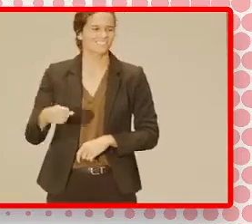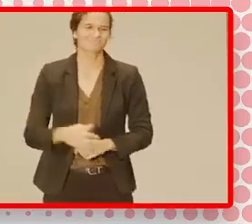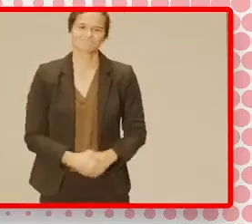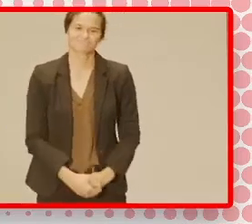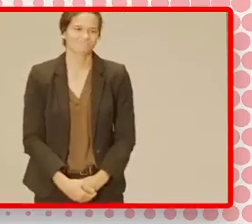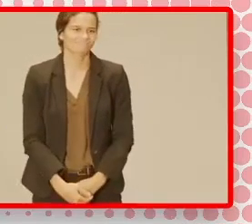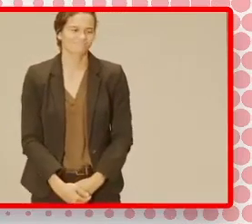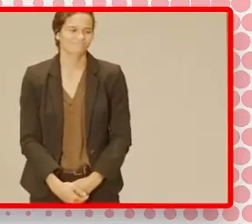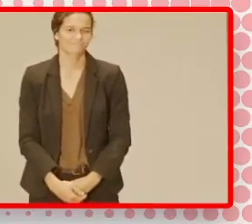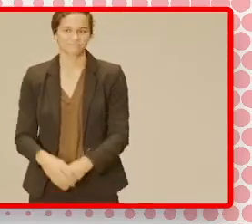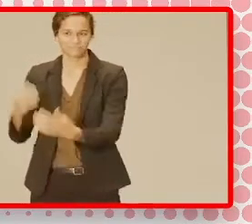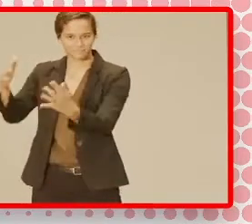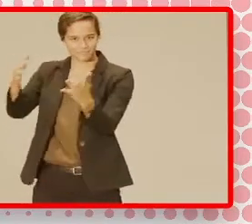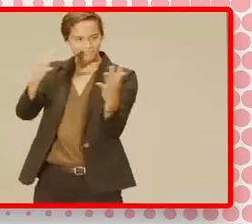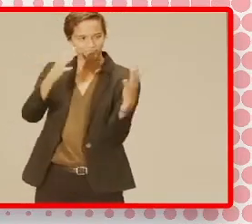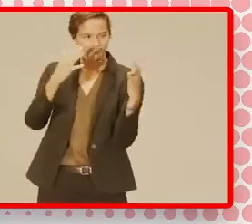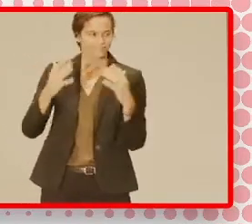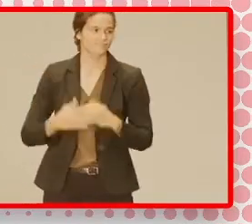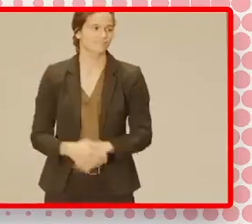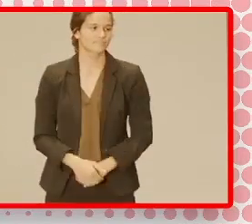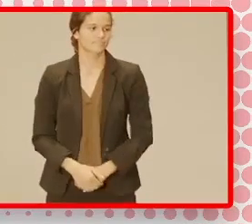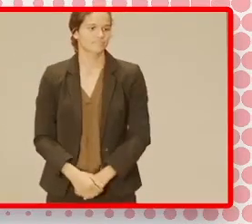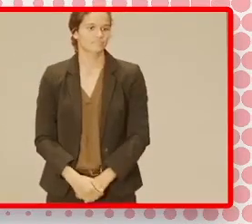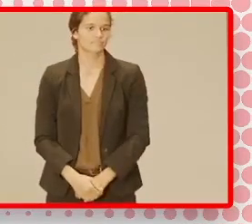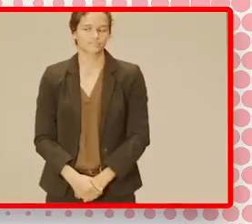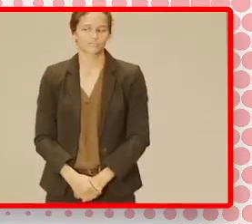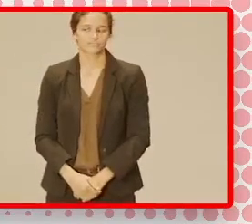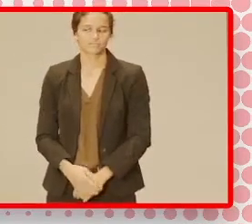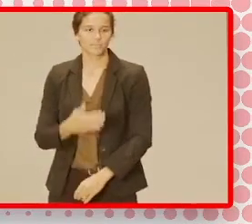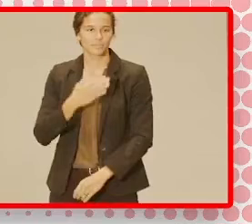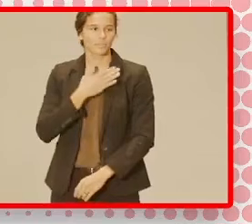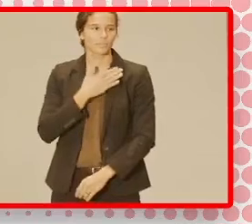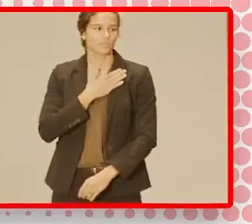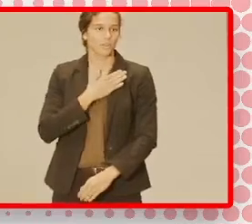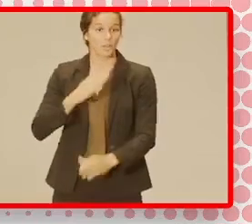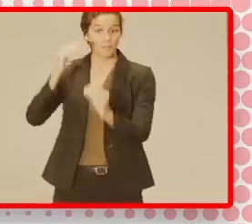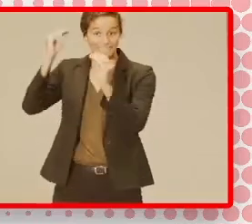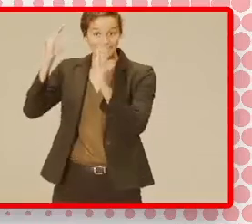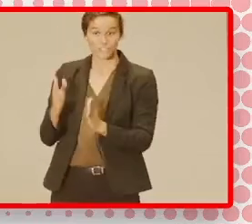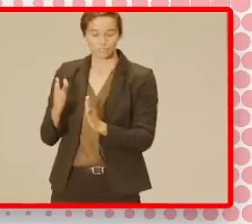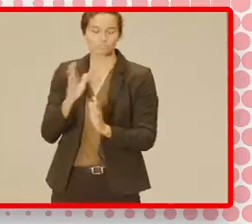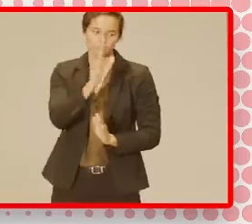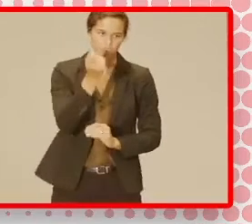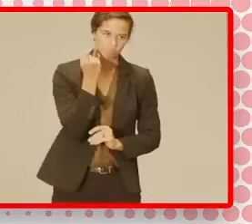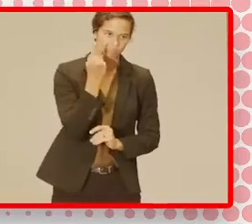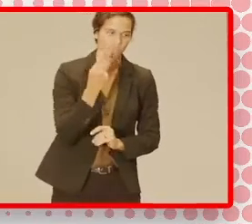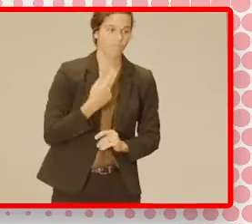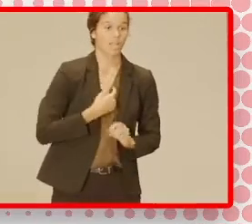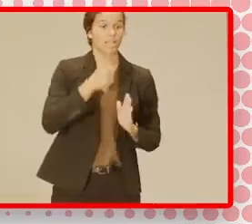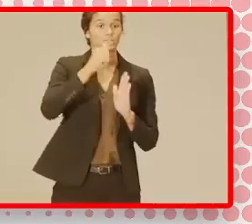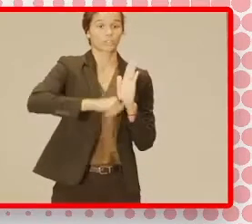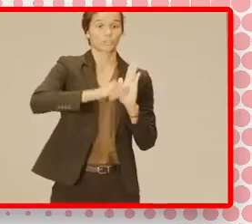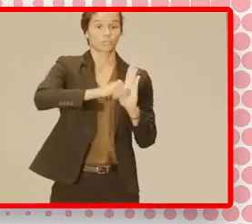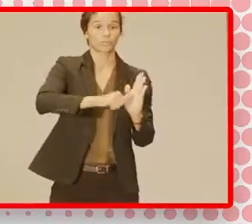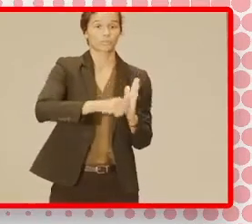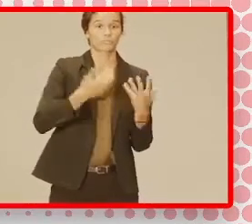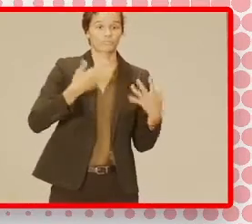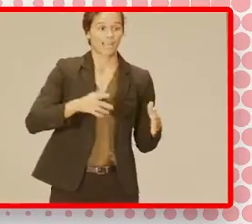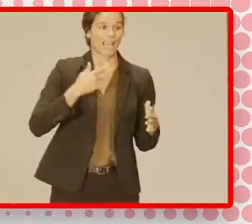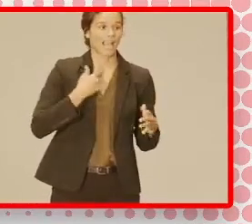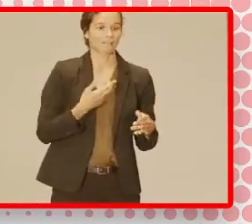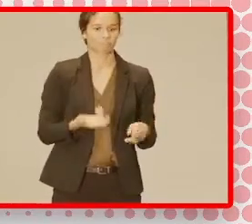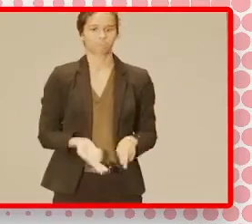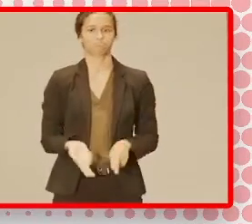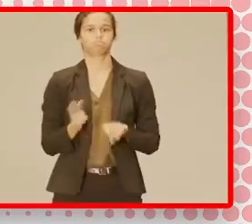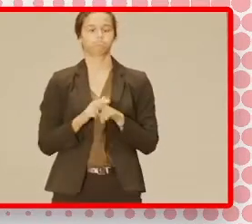My decision, after 4 ear surgeries, I gained 40 pounds